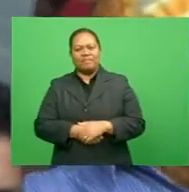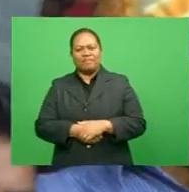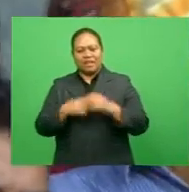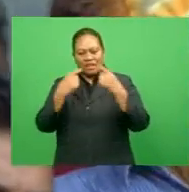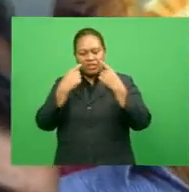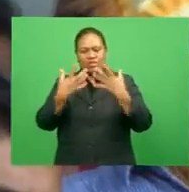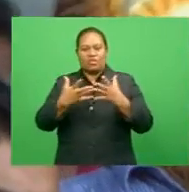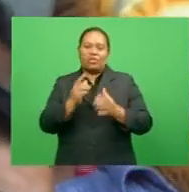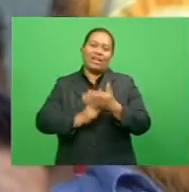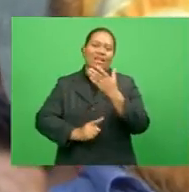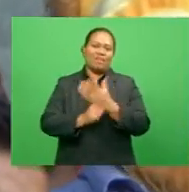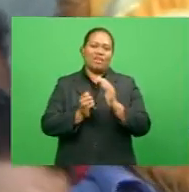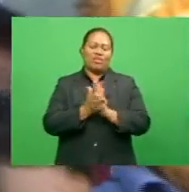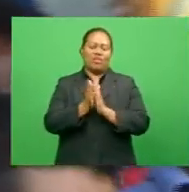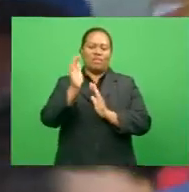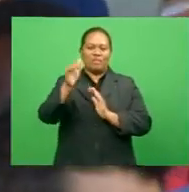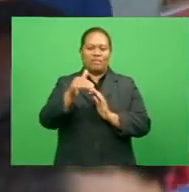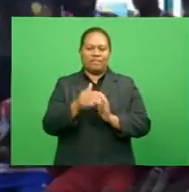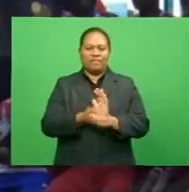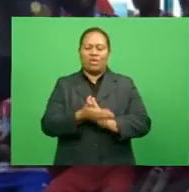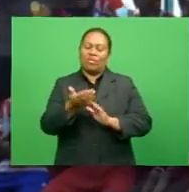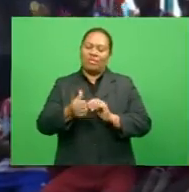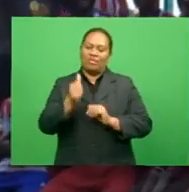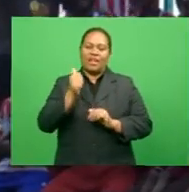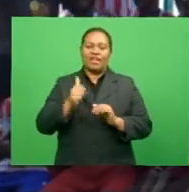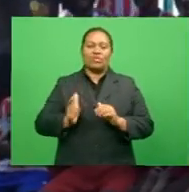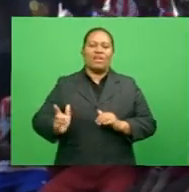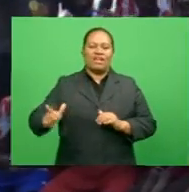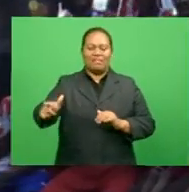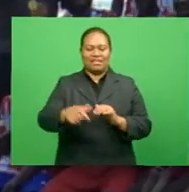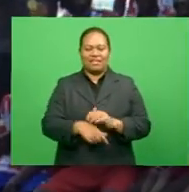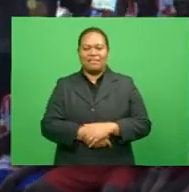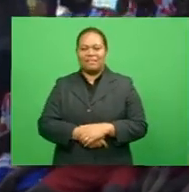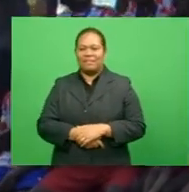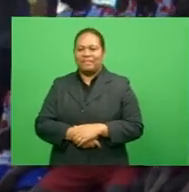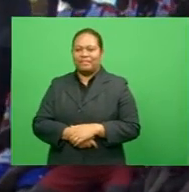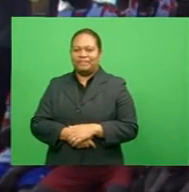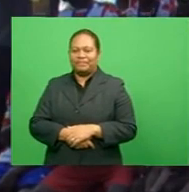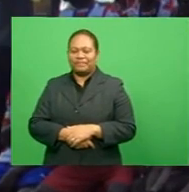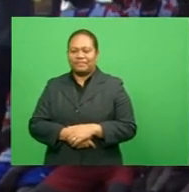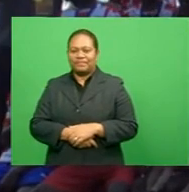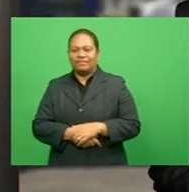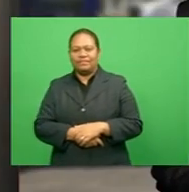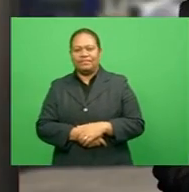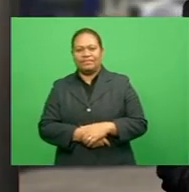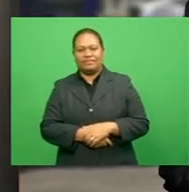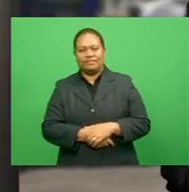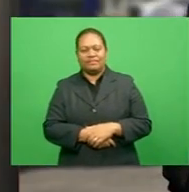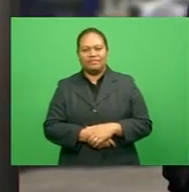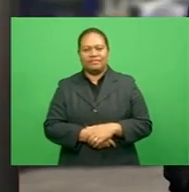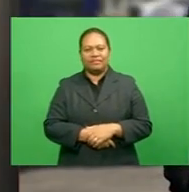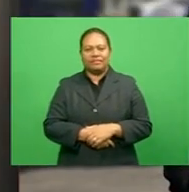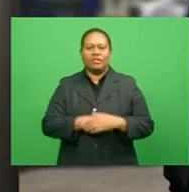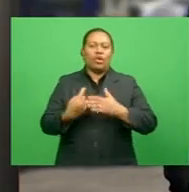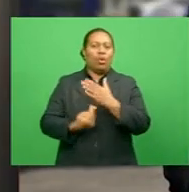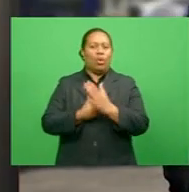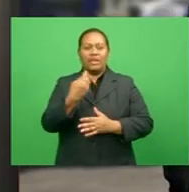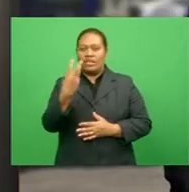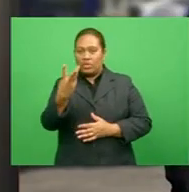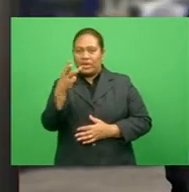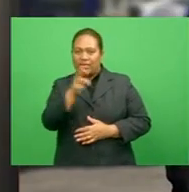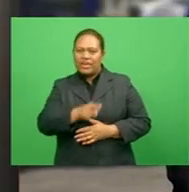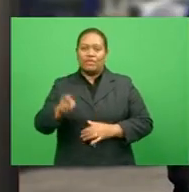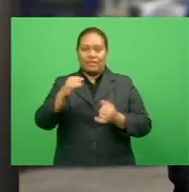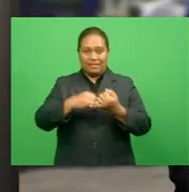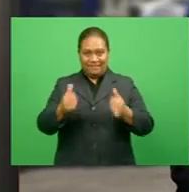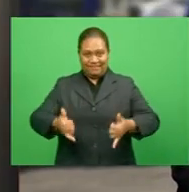their backyard during the Fiji Fest next month. Aquila Dhama, FBC Sports. With only 3 rounds remaining in the